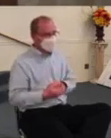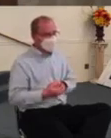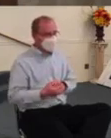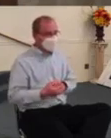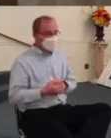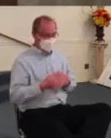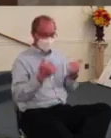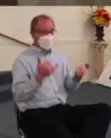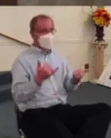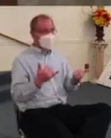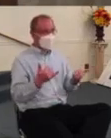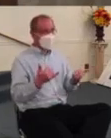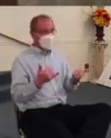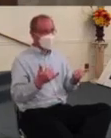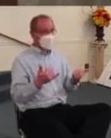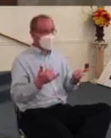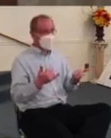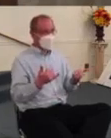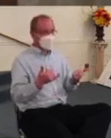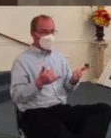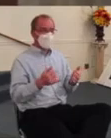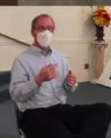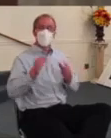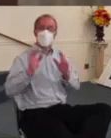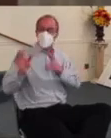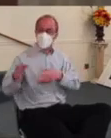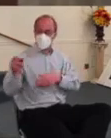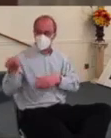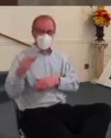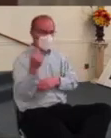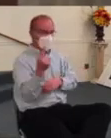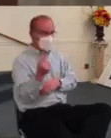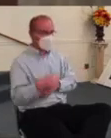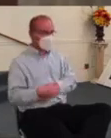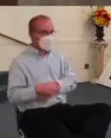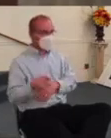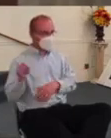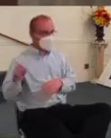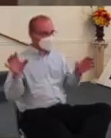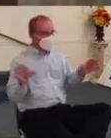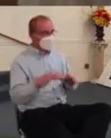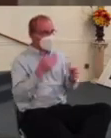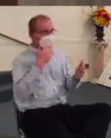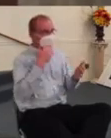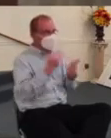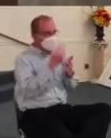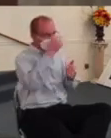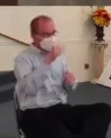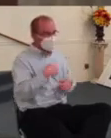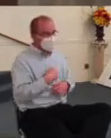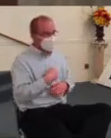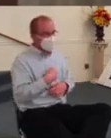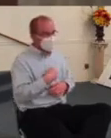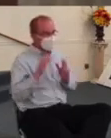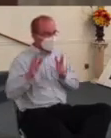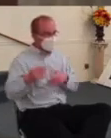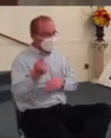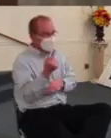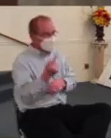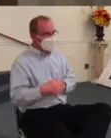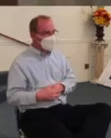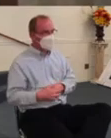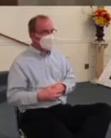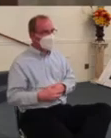her alone. She has done a good deed for me. Leave her alone. And I think of this